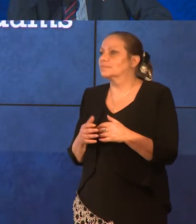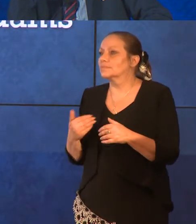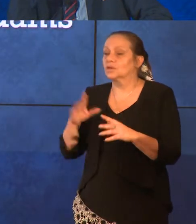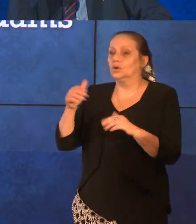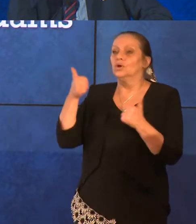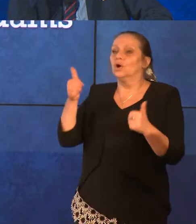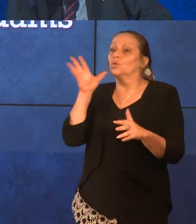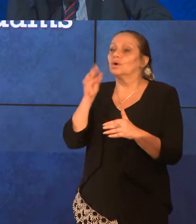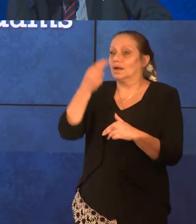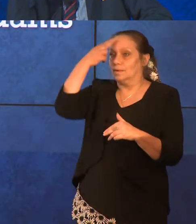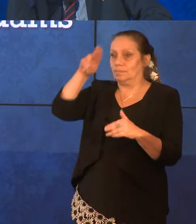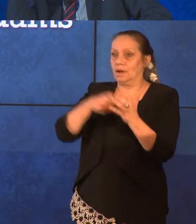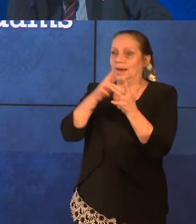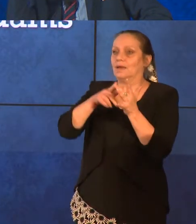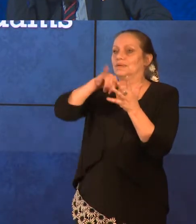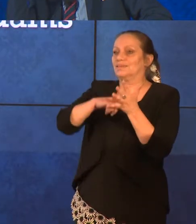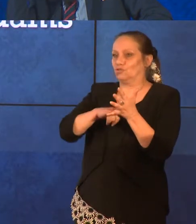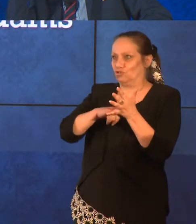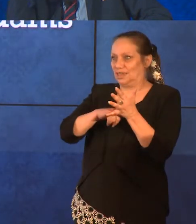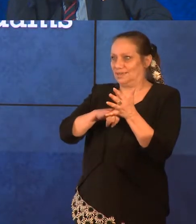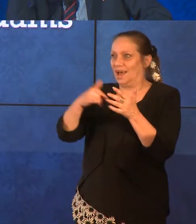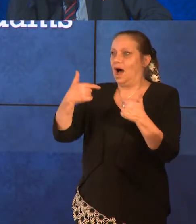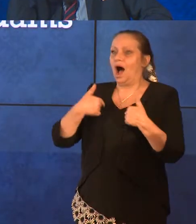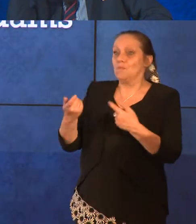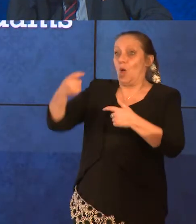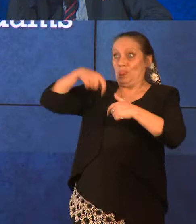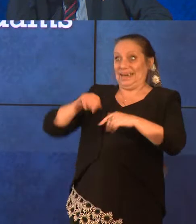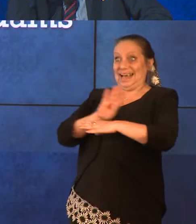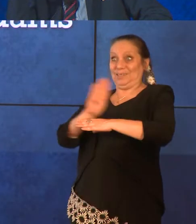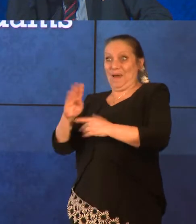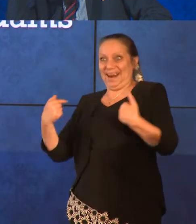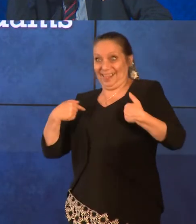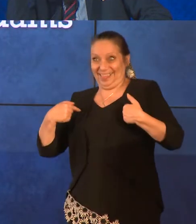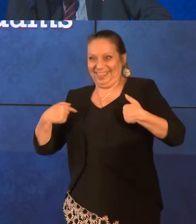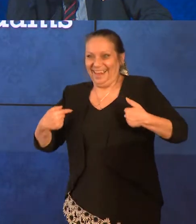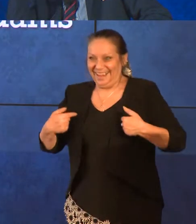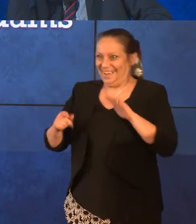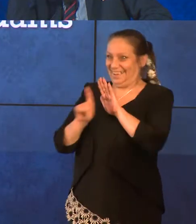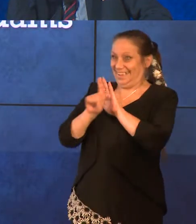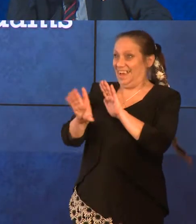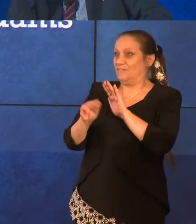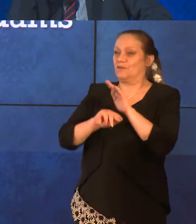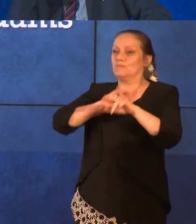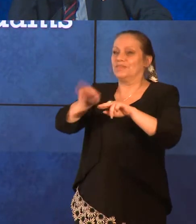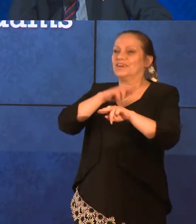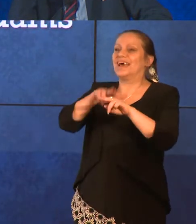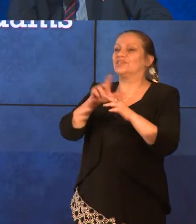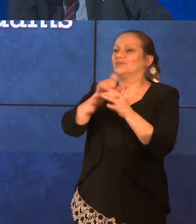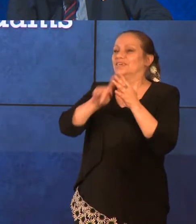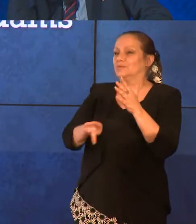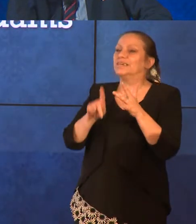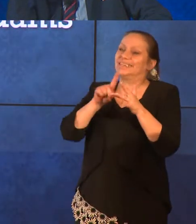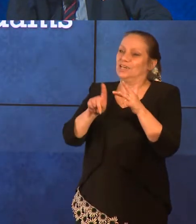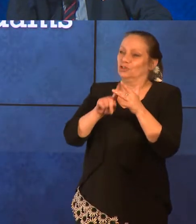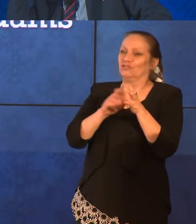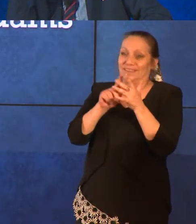Good afternoon. My name is Chris Carl, and I'm on the next panel. I'm a representative from the National Disability Insurance